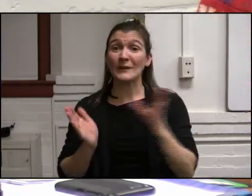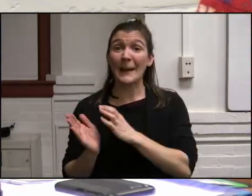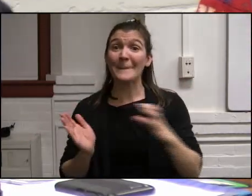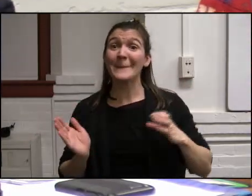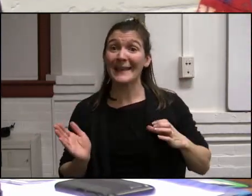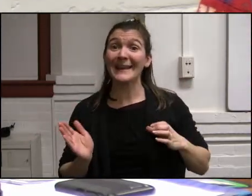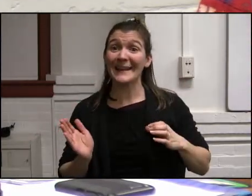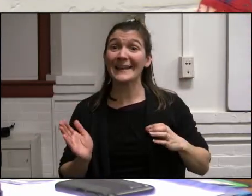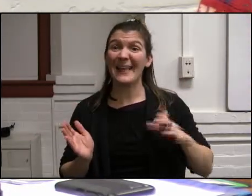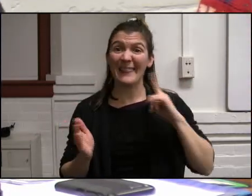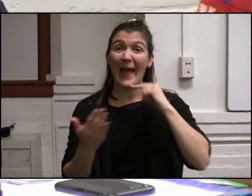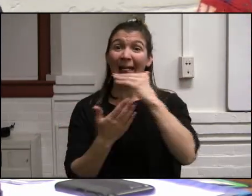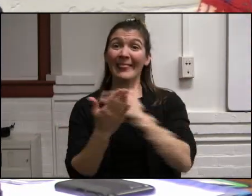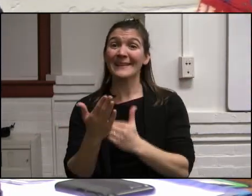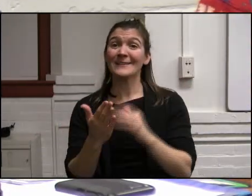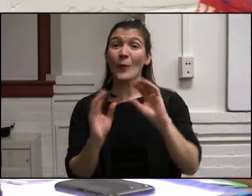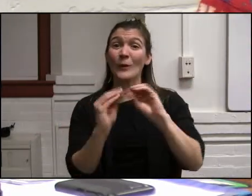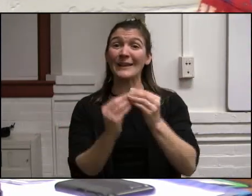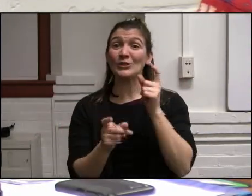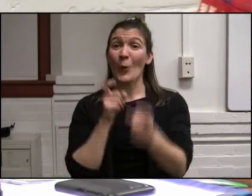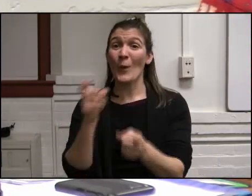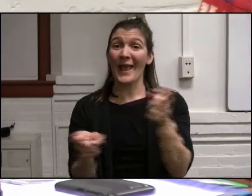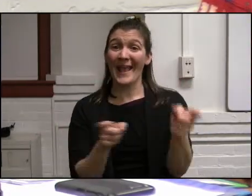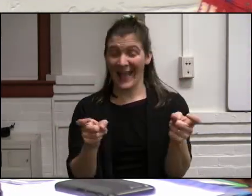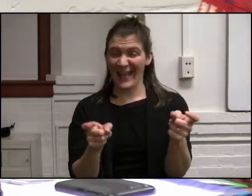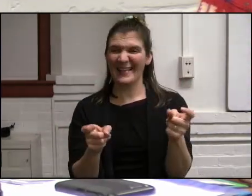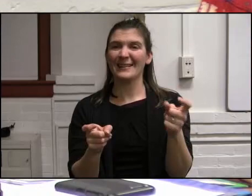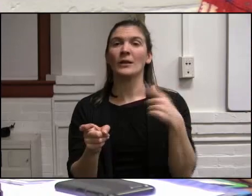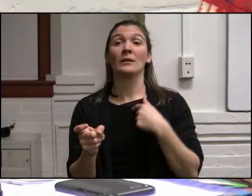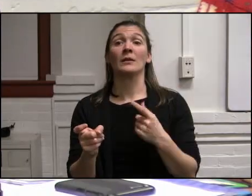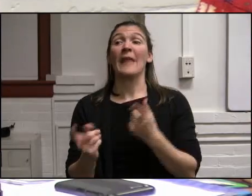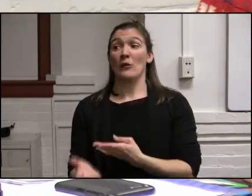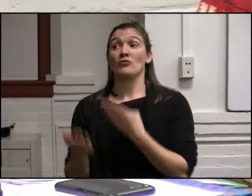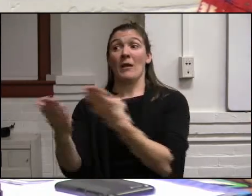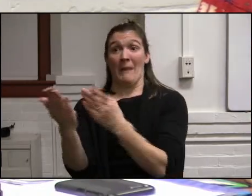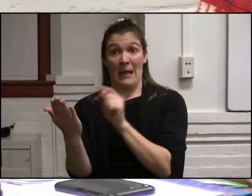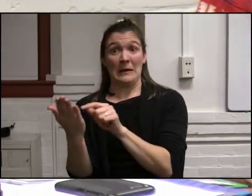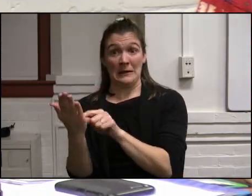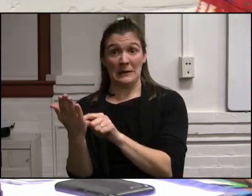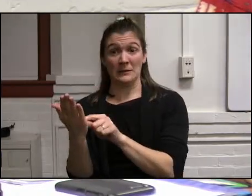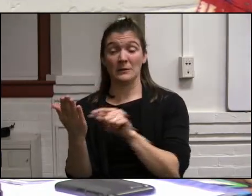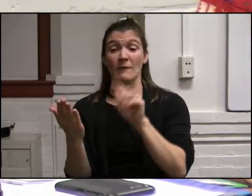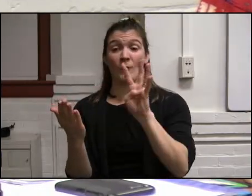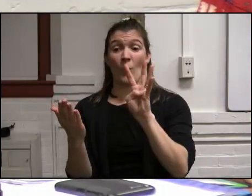of the Representative Town Meeting recommended an amount of funding that was